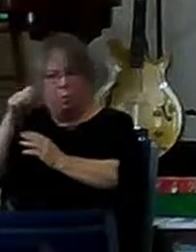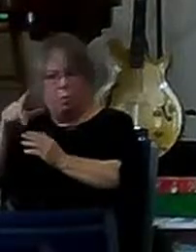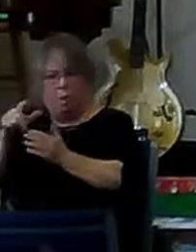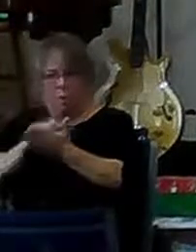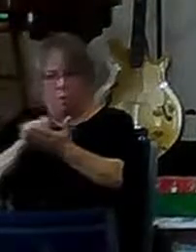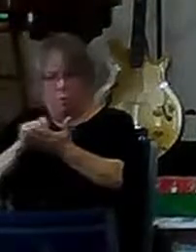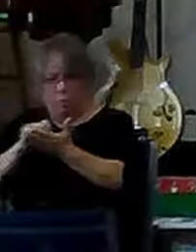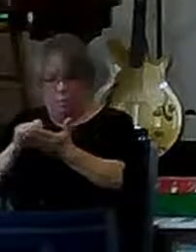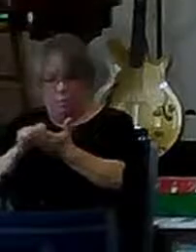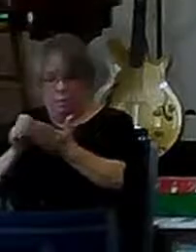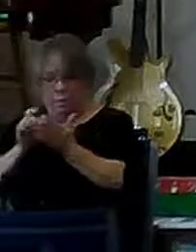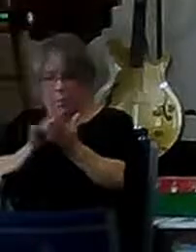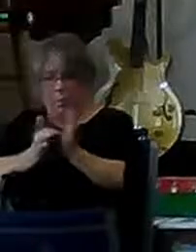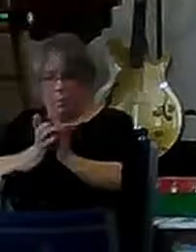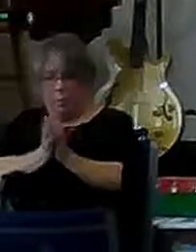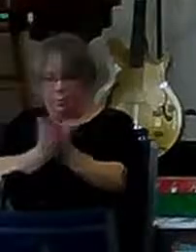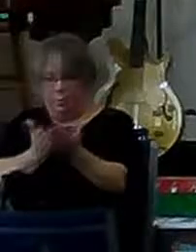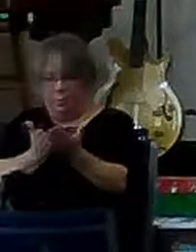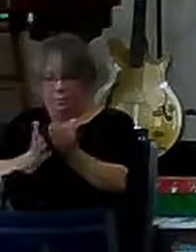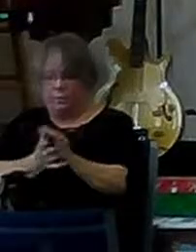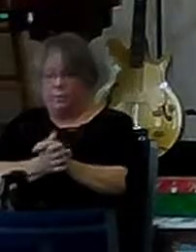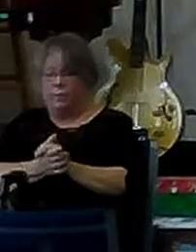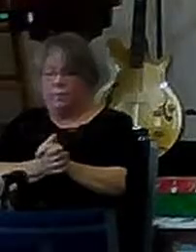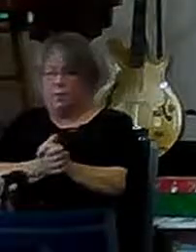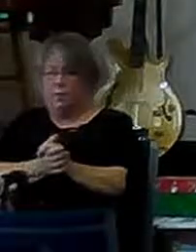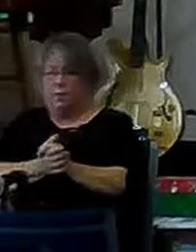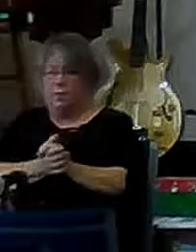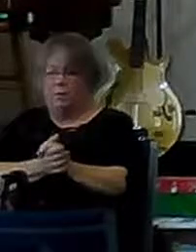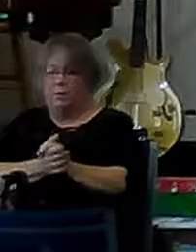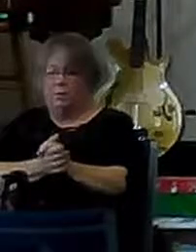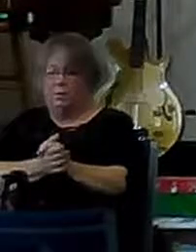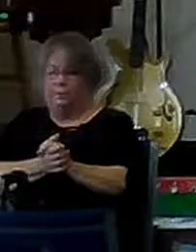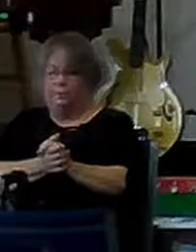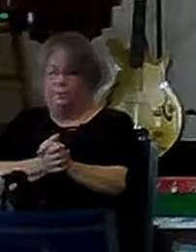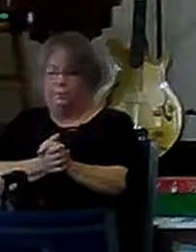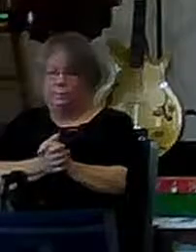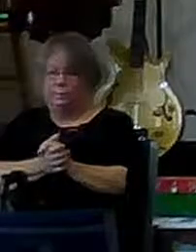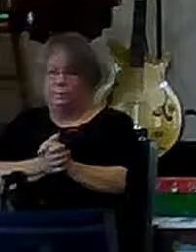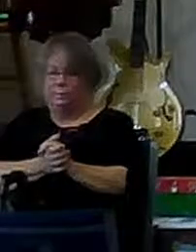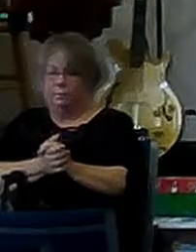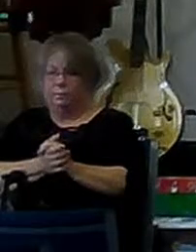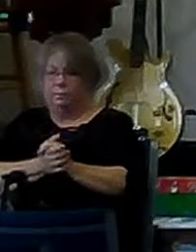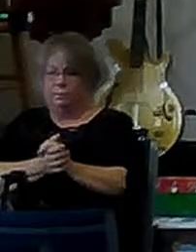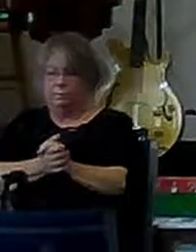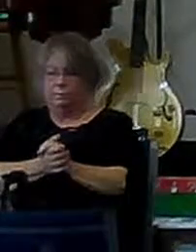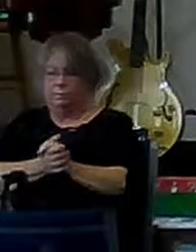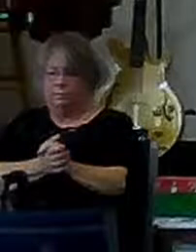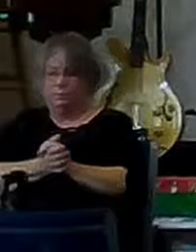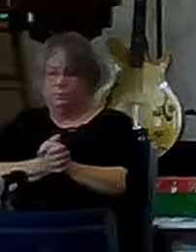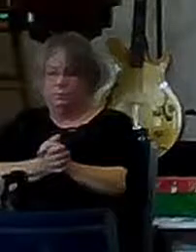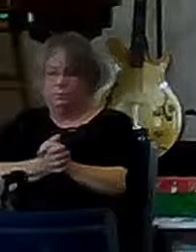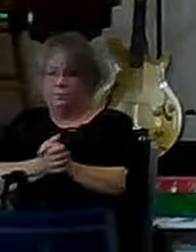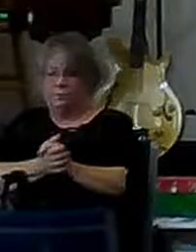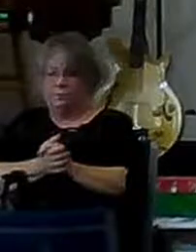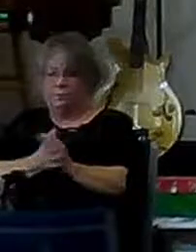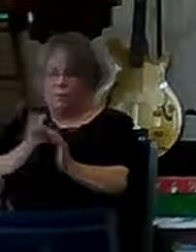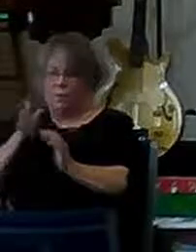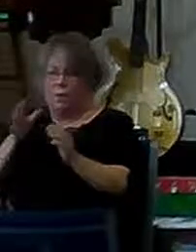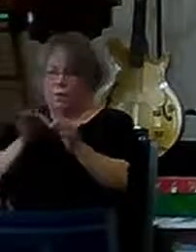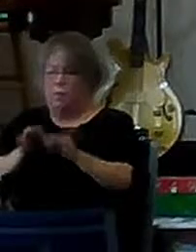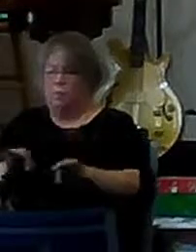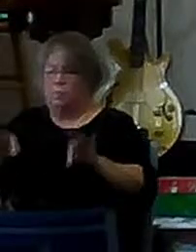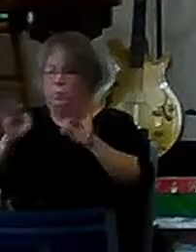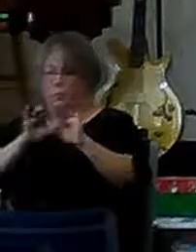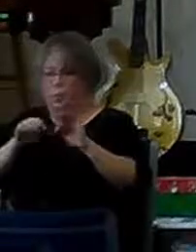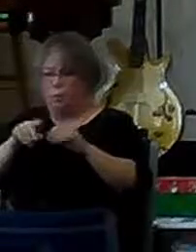this question. So let me give you the question. Here it is. The key question, I think,